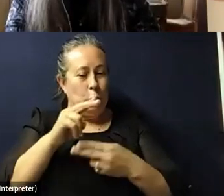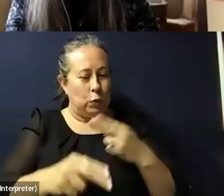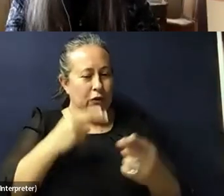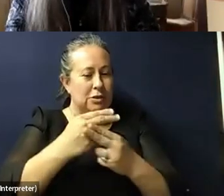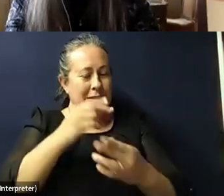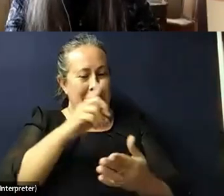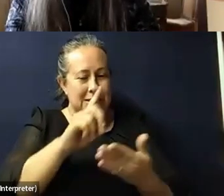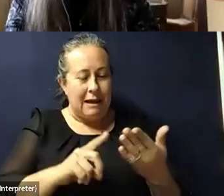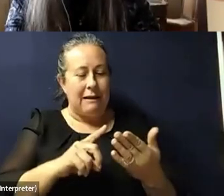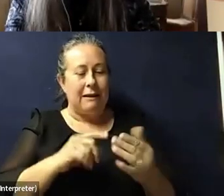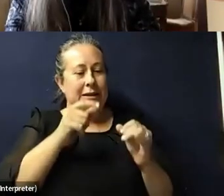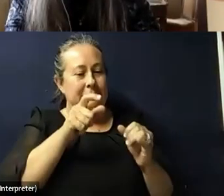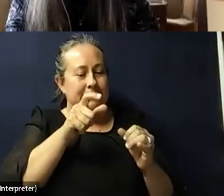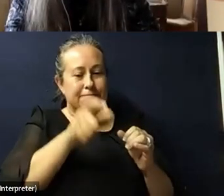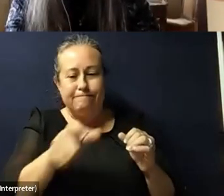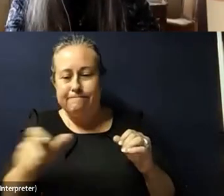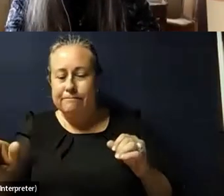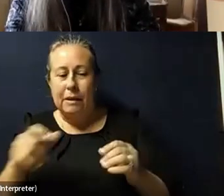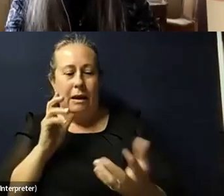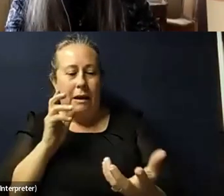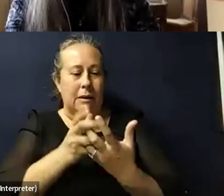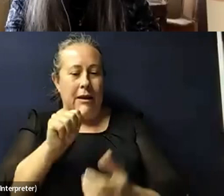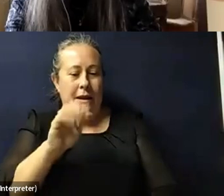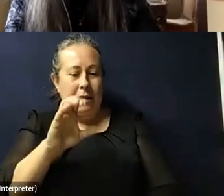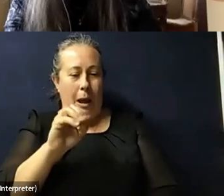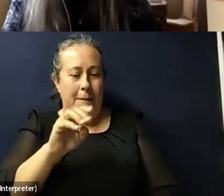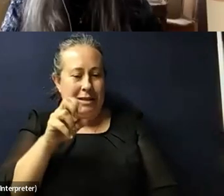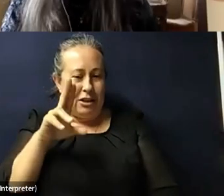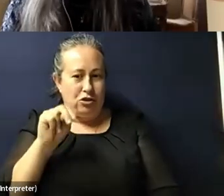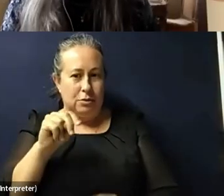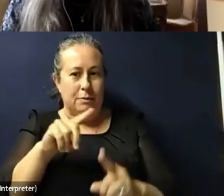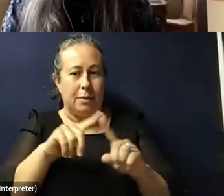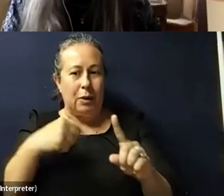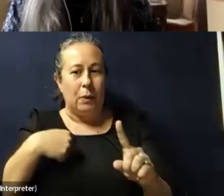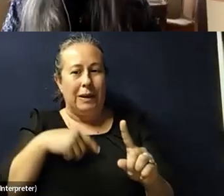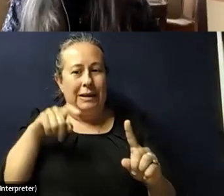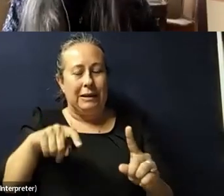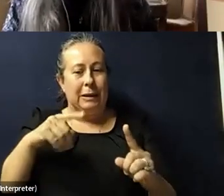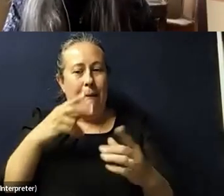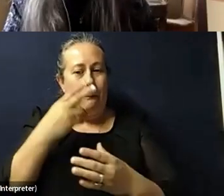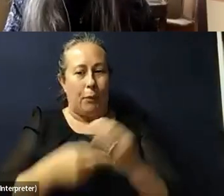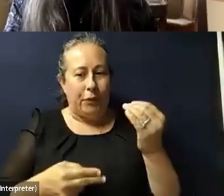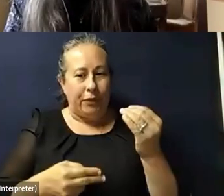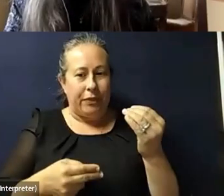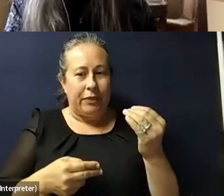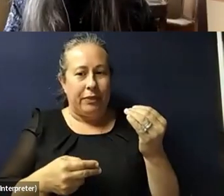individual accommodation. And I think, you know, it actually speaks to the idea that we need both. We need to